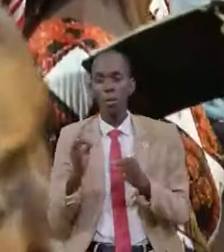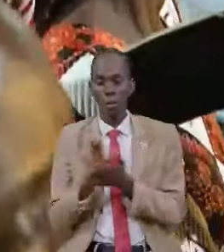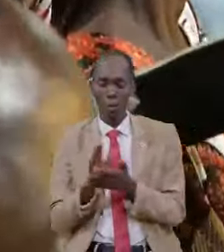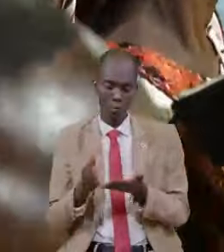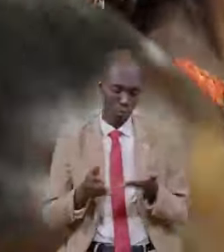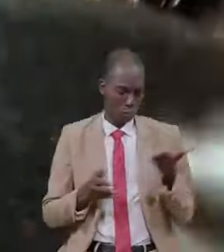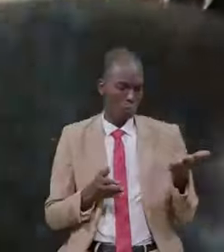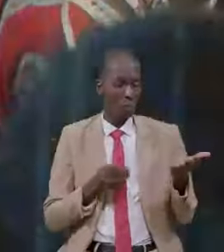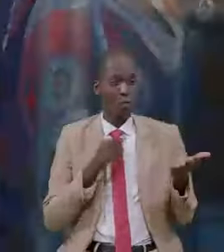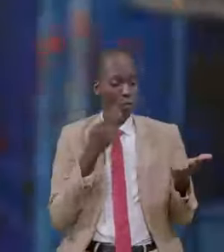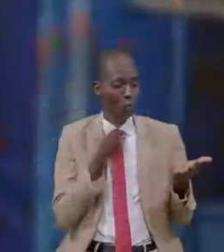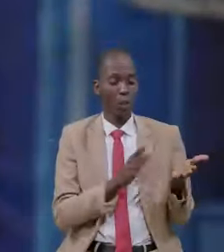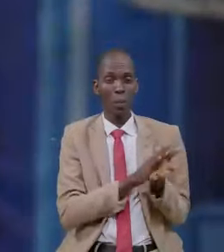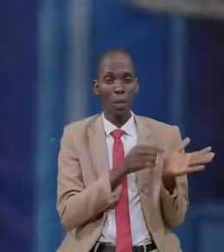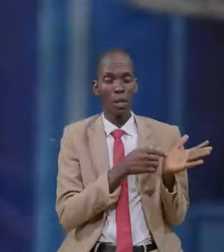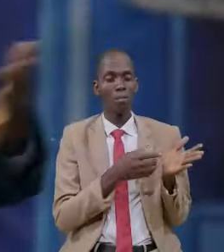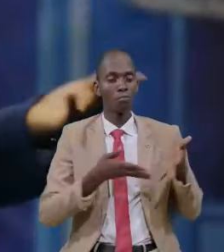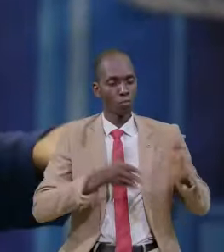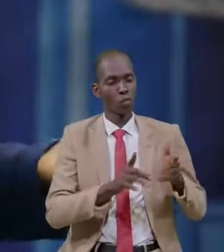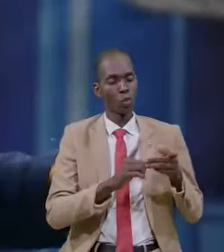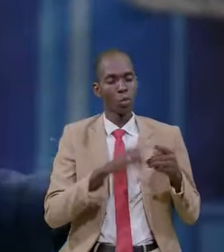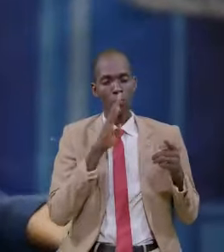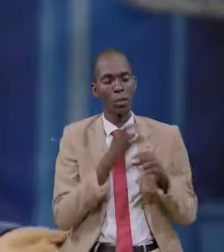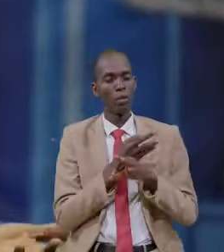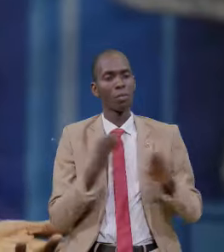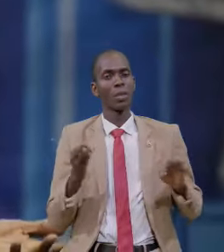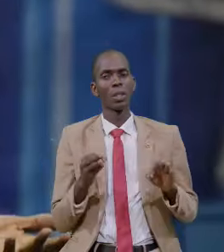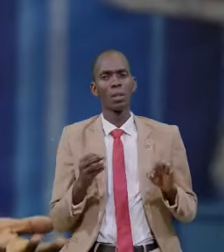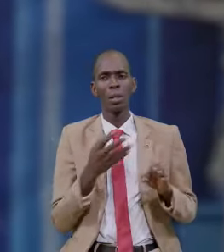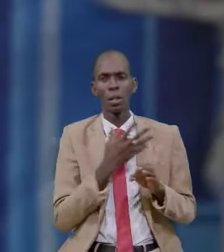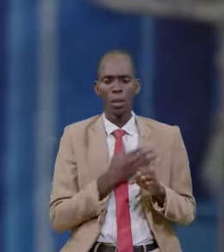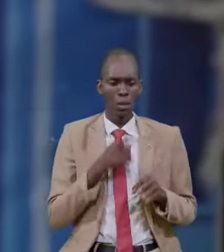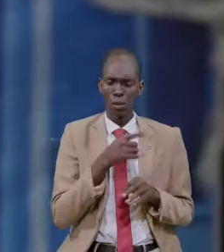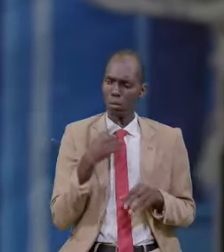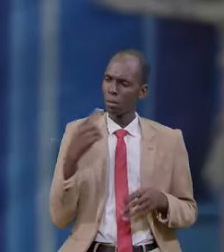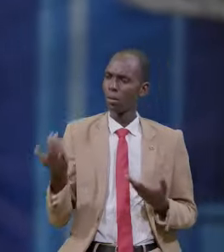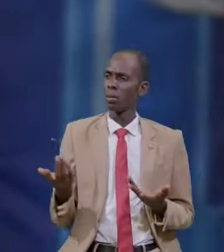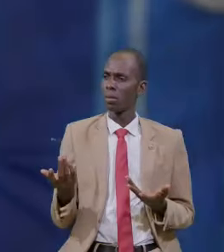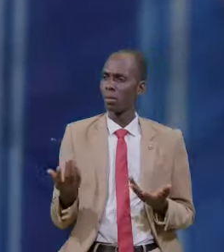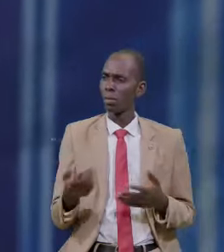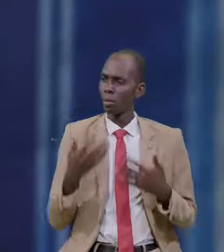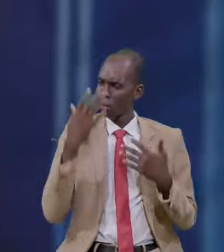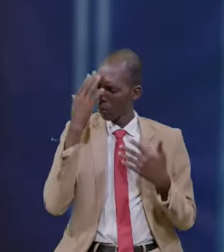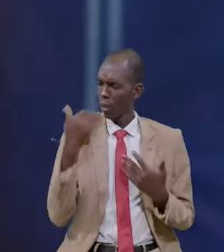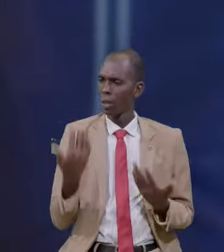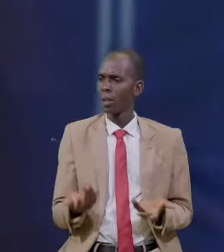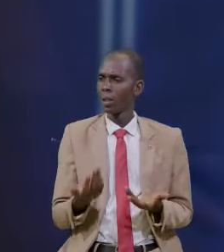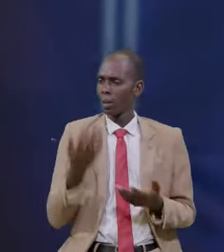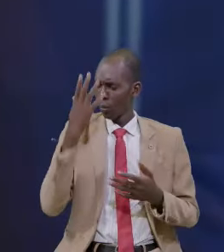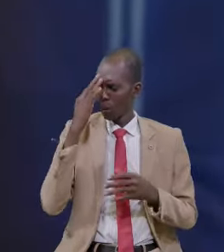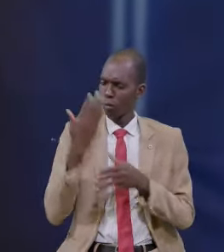delivered. He said, hold on. Why did you take all that trouble? Over here, I'm eating free